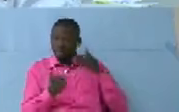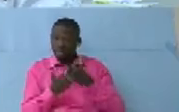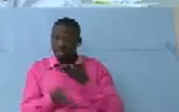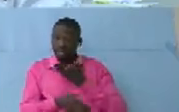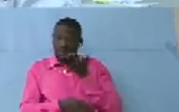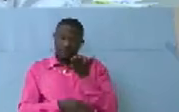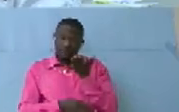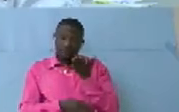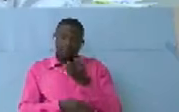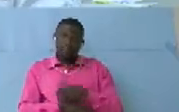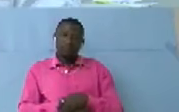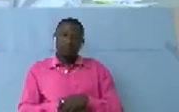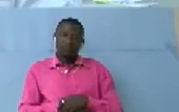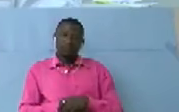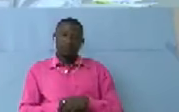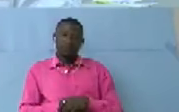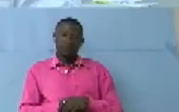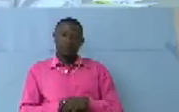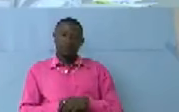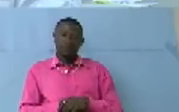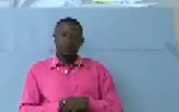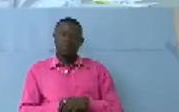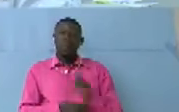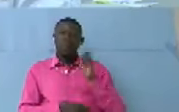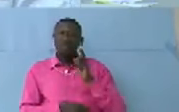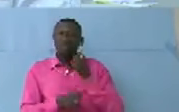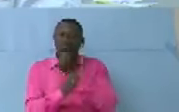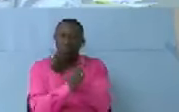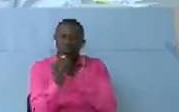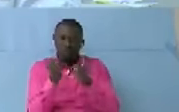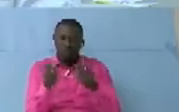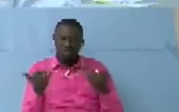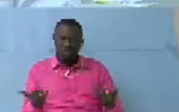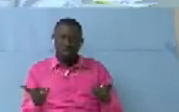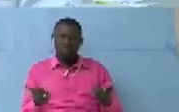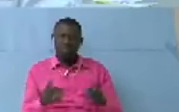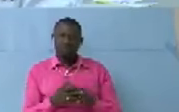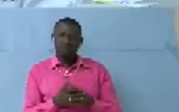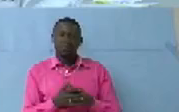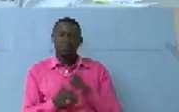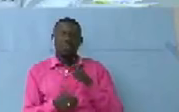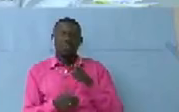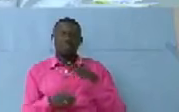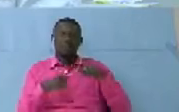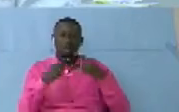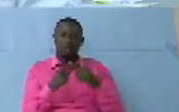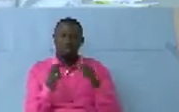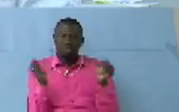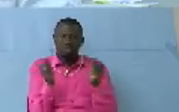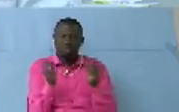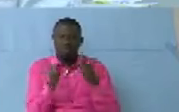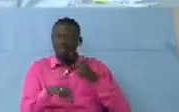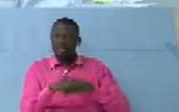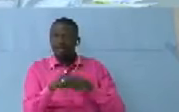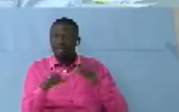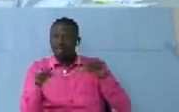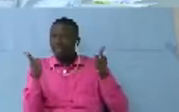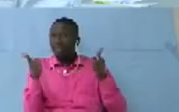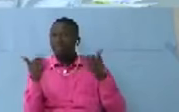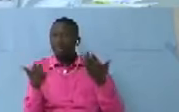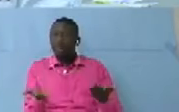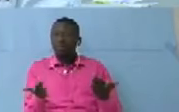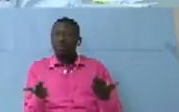What's the situation now? This is about the coldest it gets in Gambia. This is the